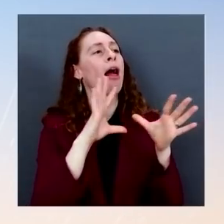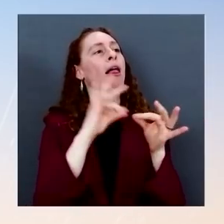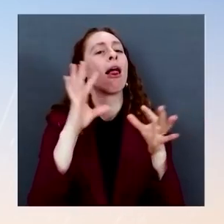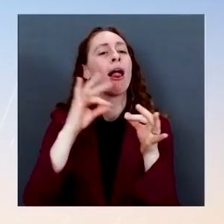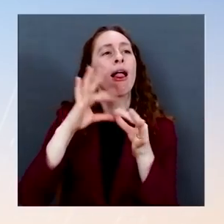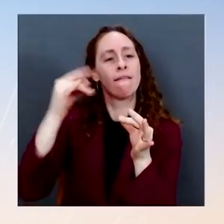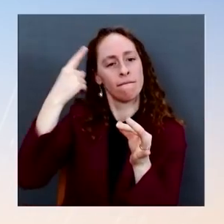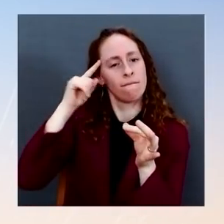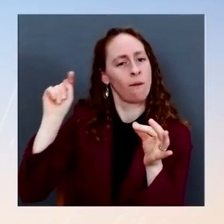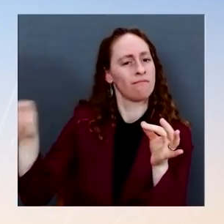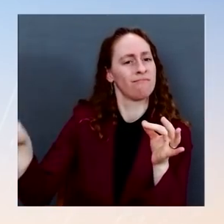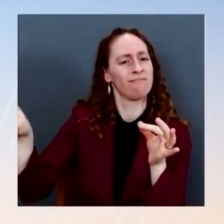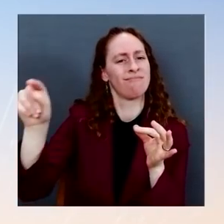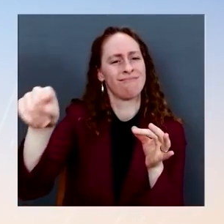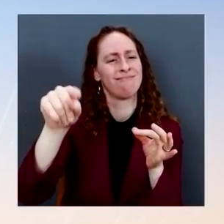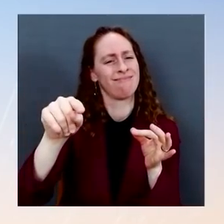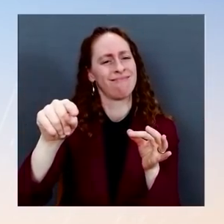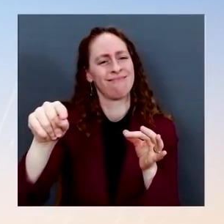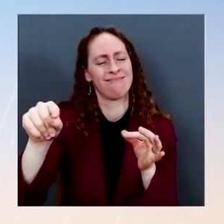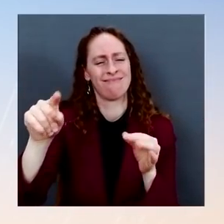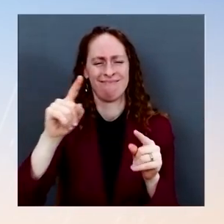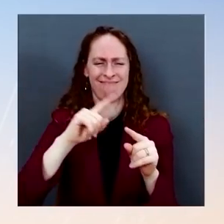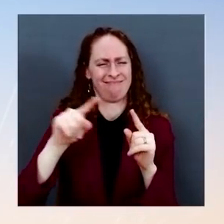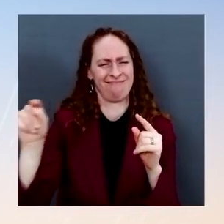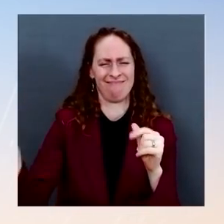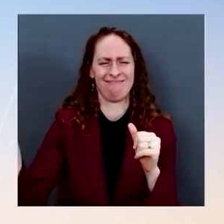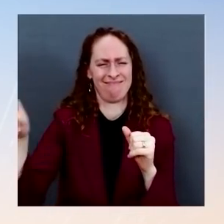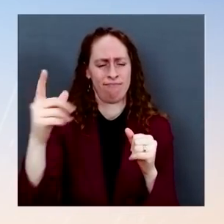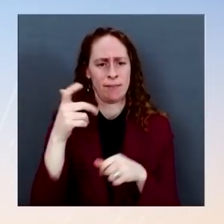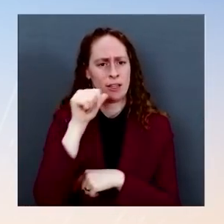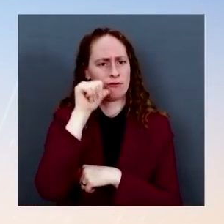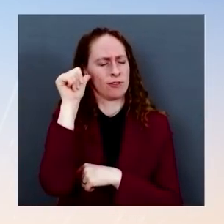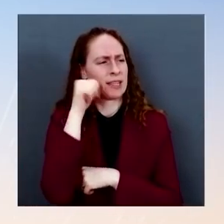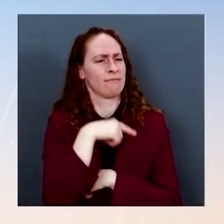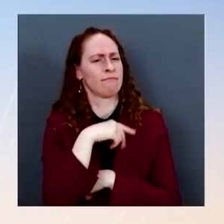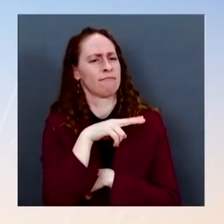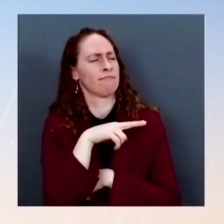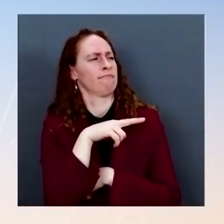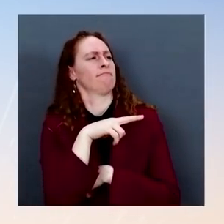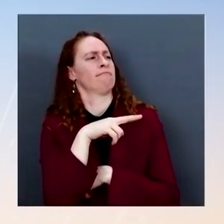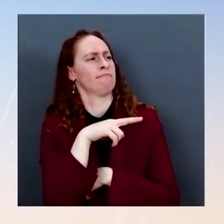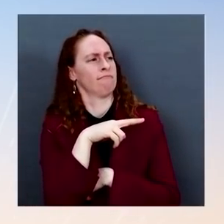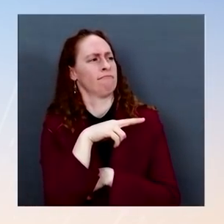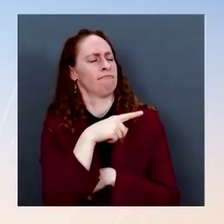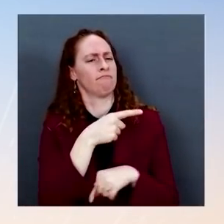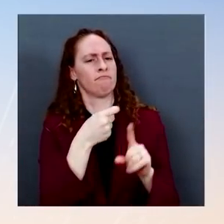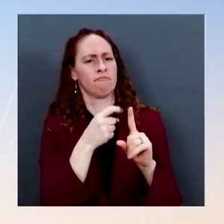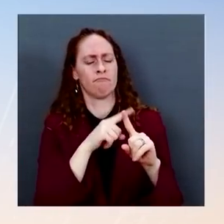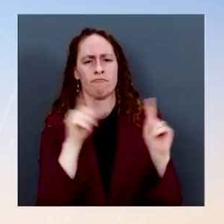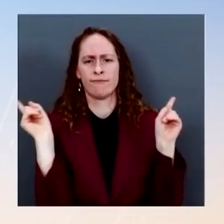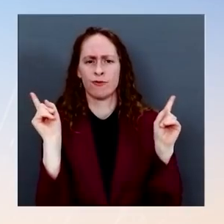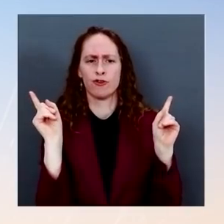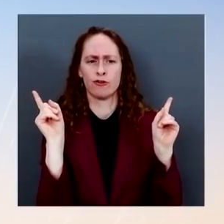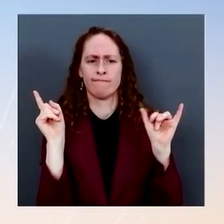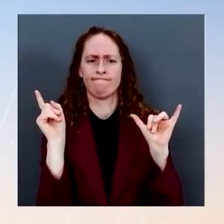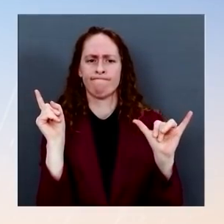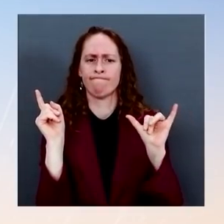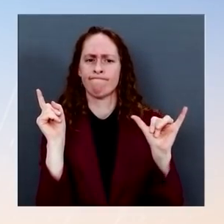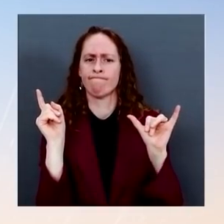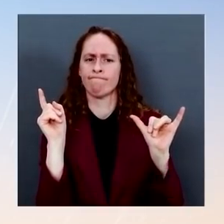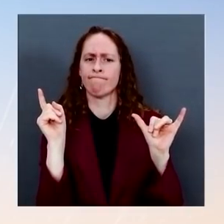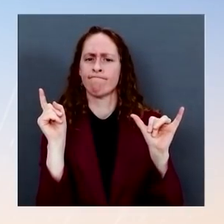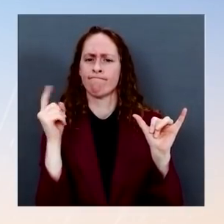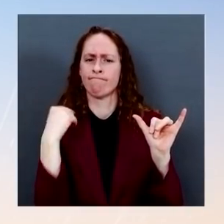his message to progressives who he asked to hang with him as things moved over to the Senate, now that what many